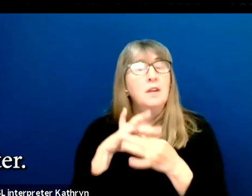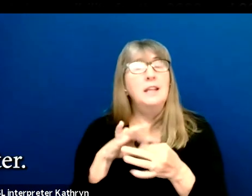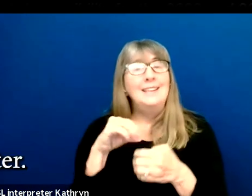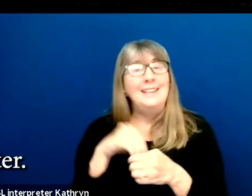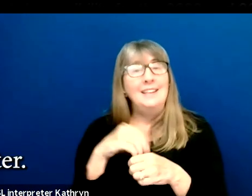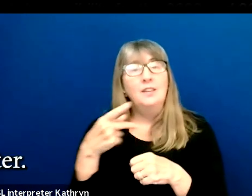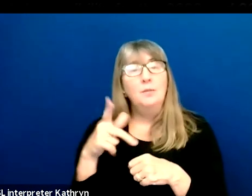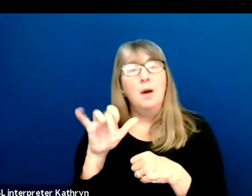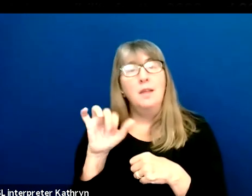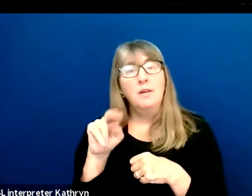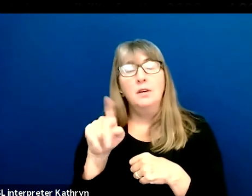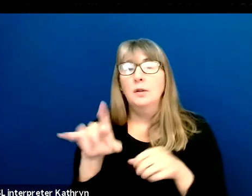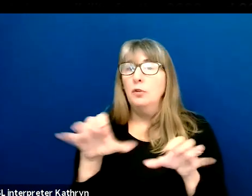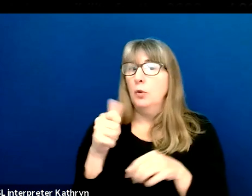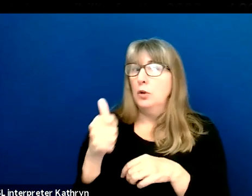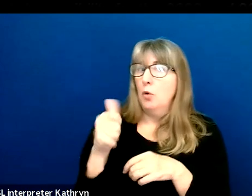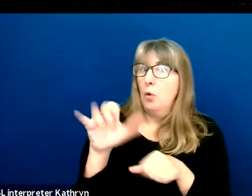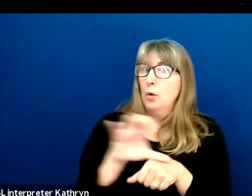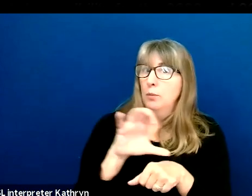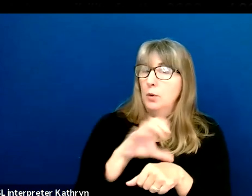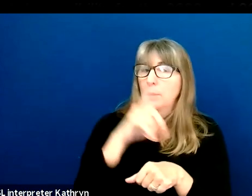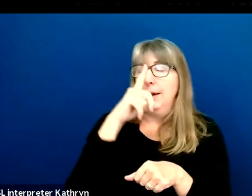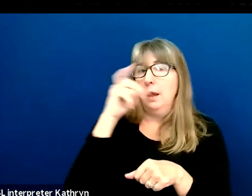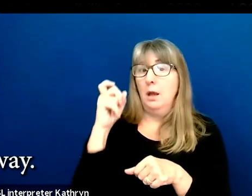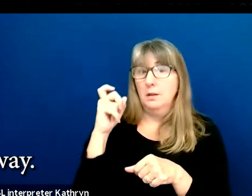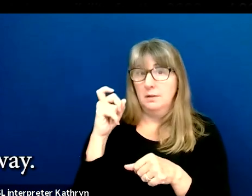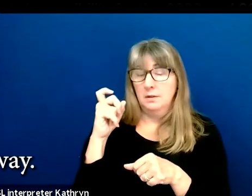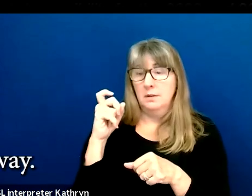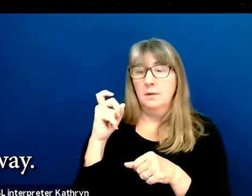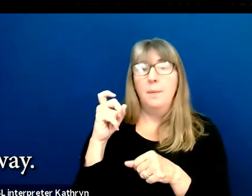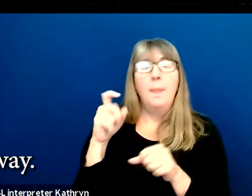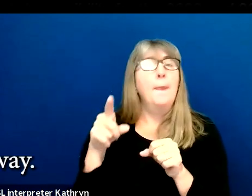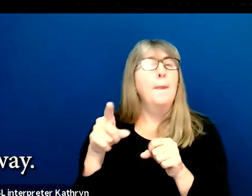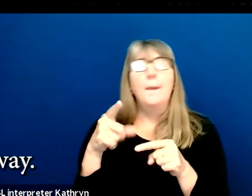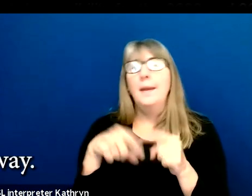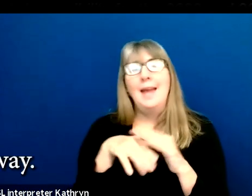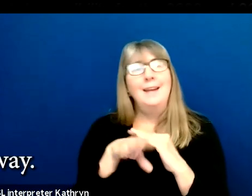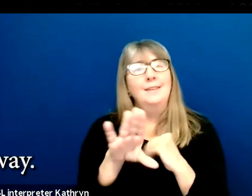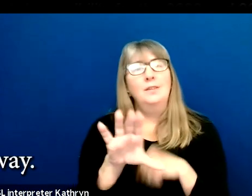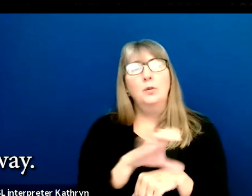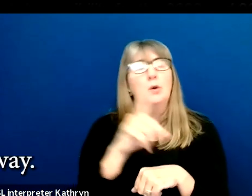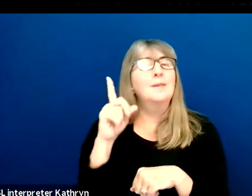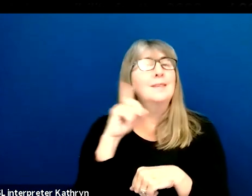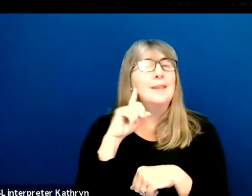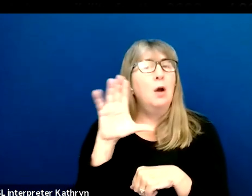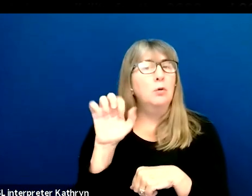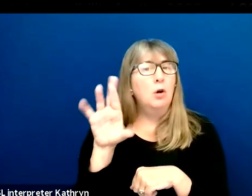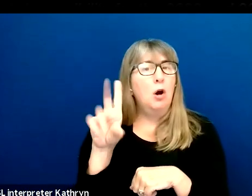do it on your own computer because it can't access your computer's sound card the same